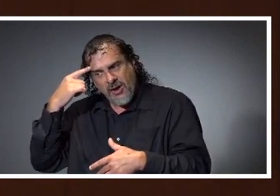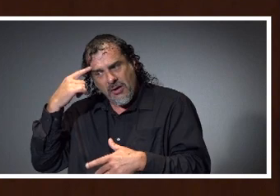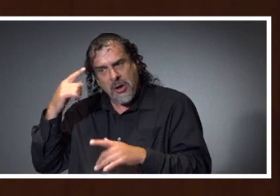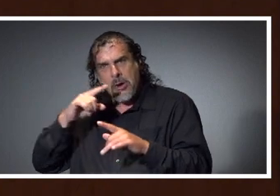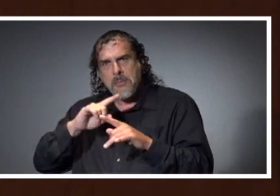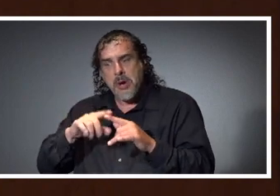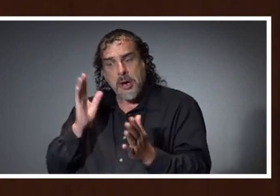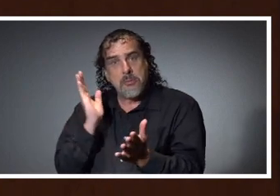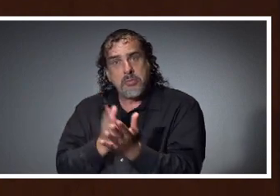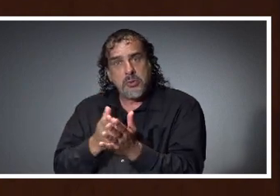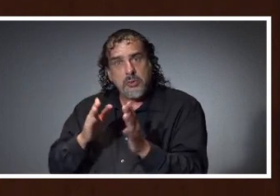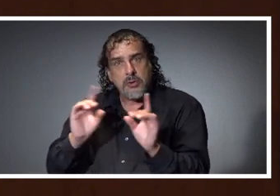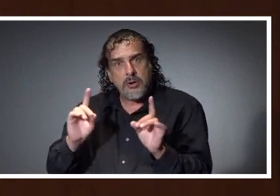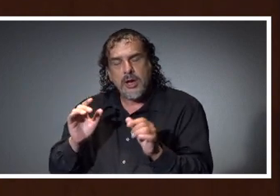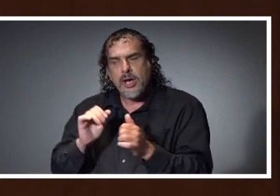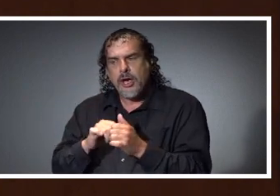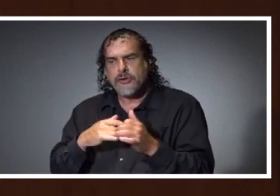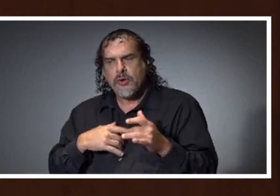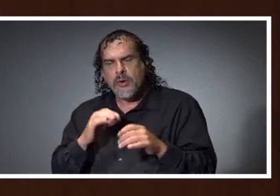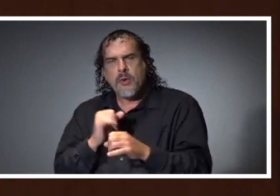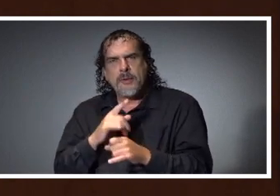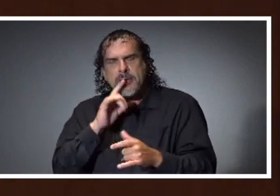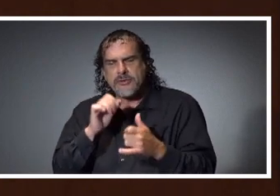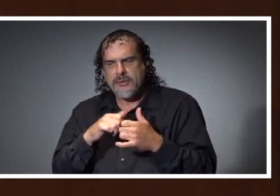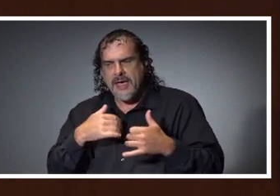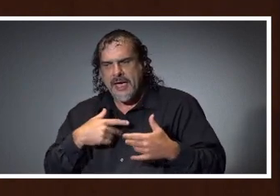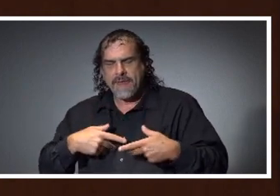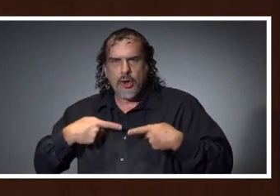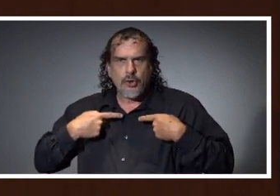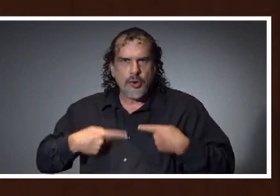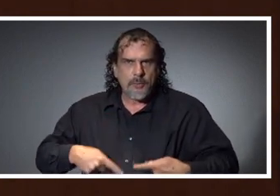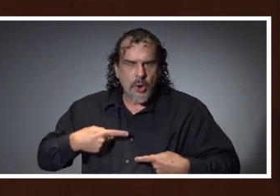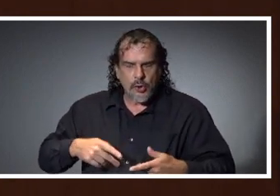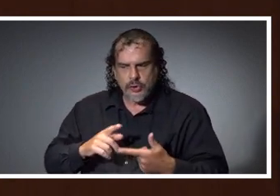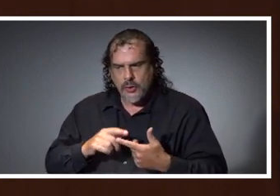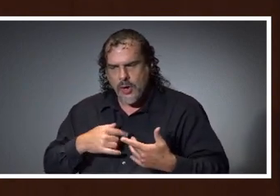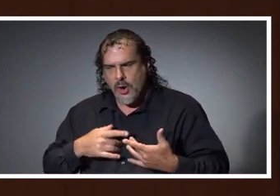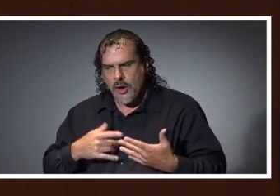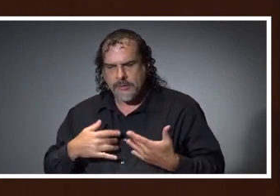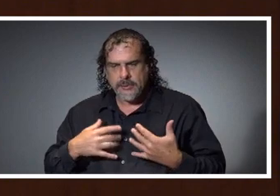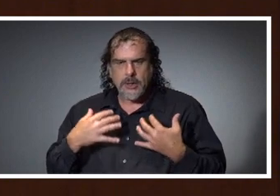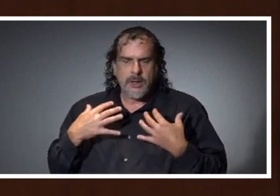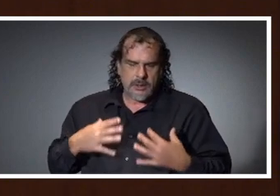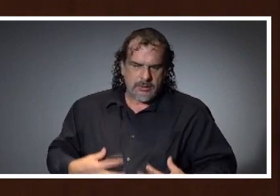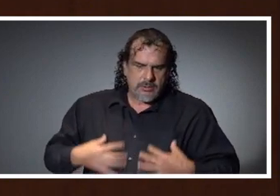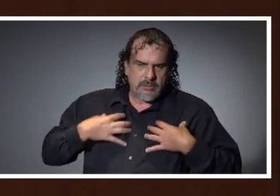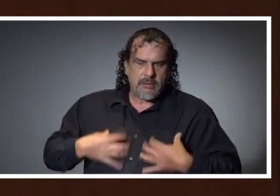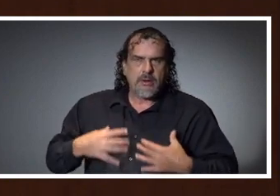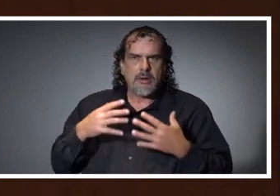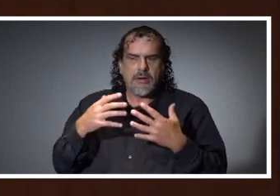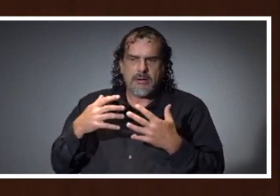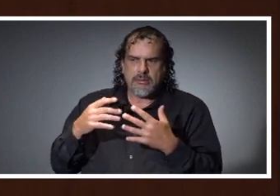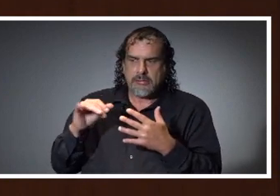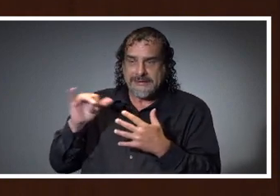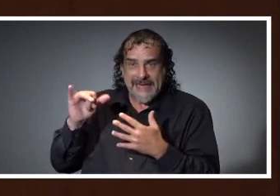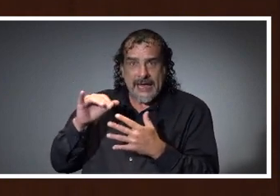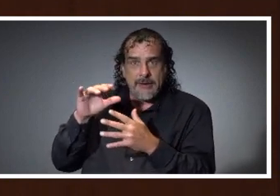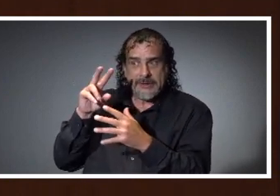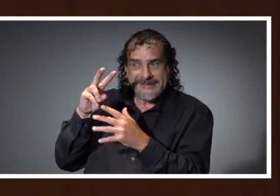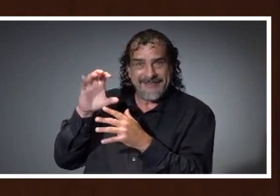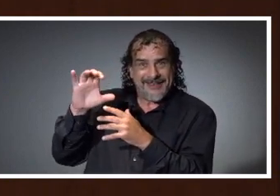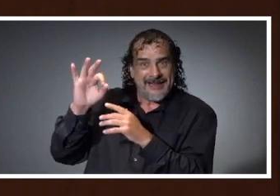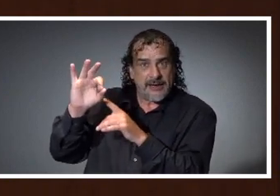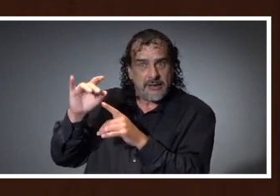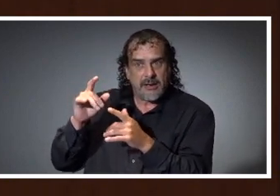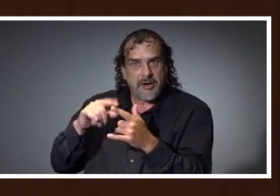them to make sure that they have syndromes such as pneumonia or respiratory distress syndrome consistent with coronavirus before we'll accept that as